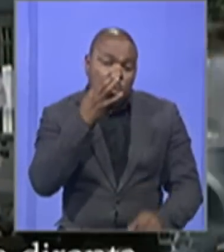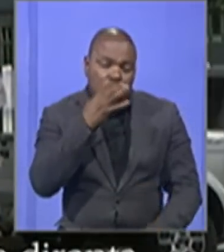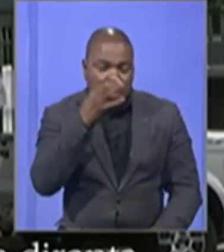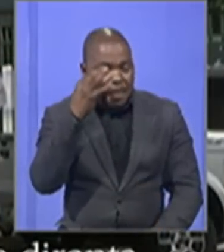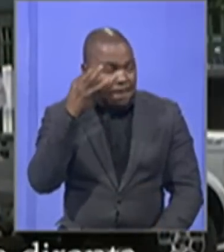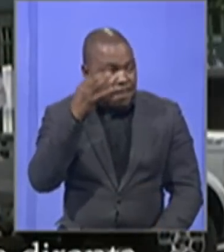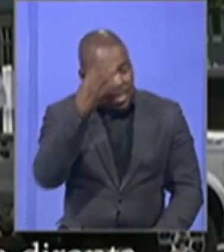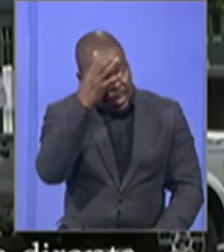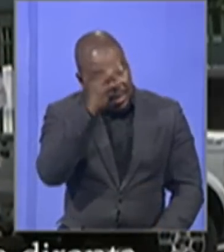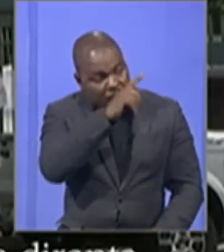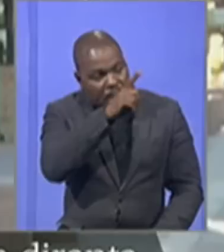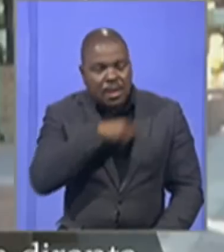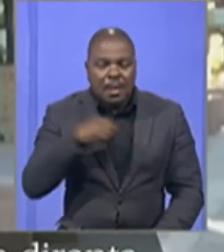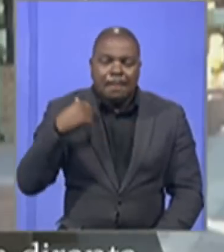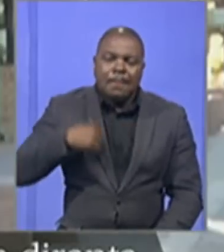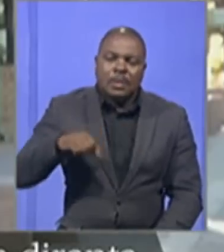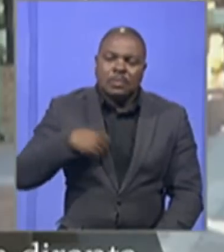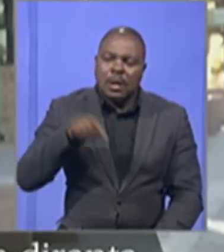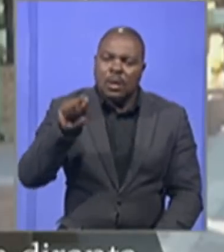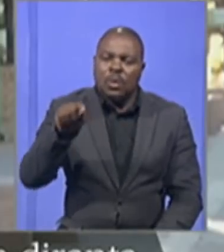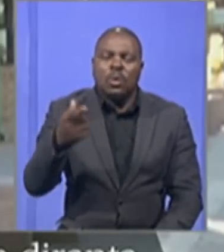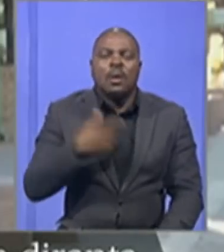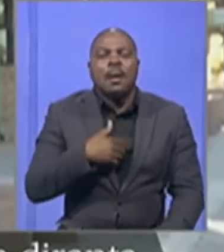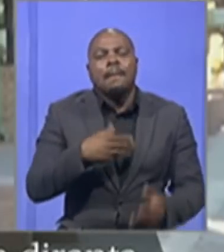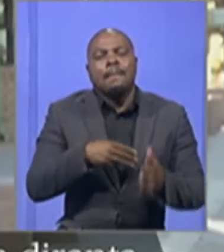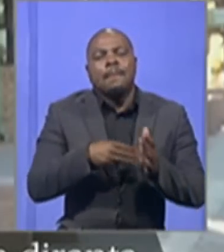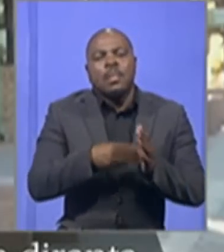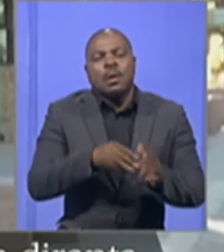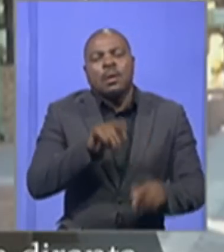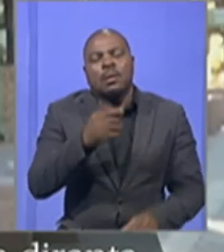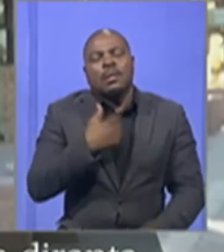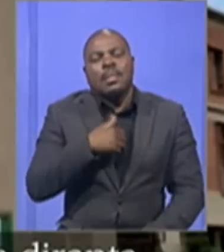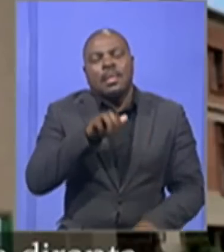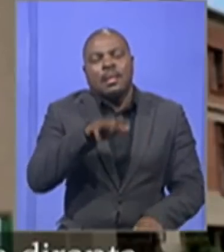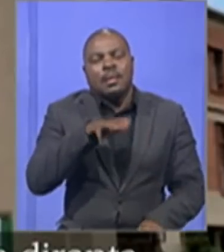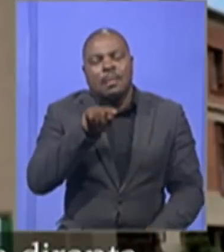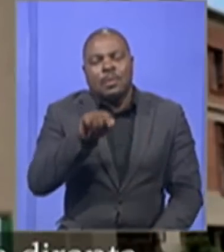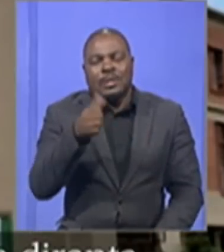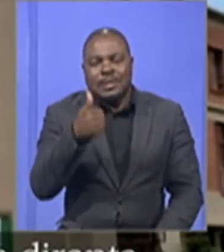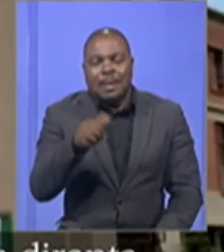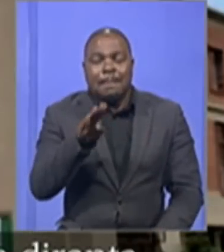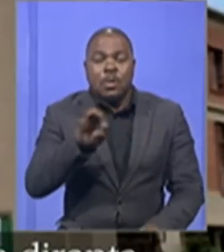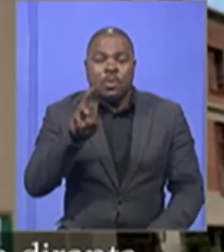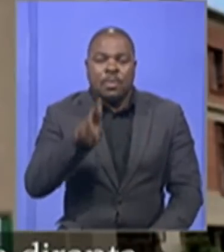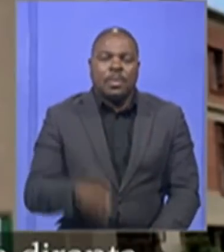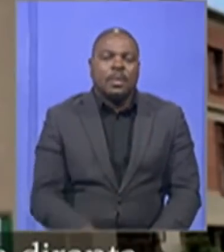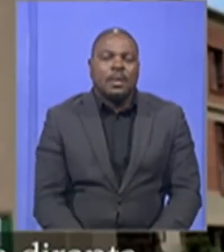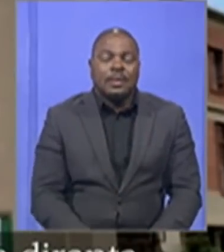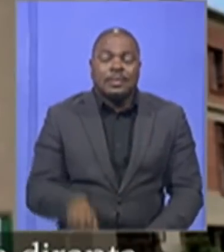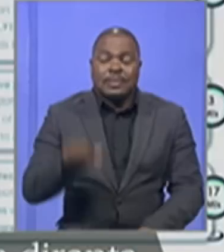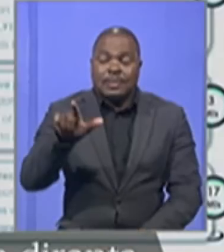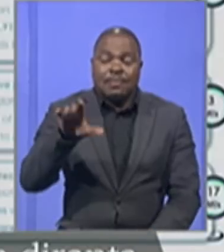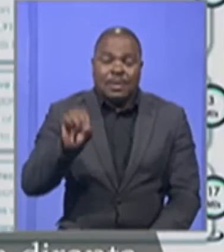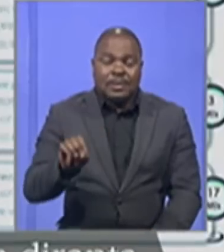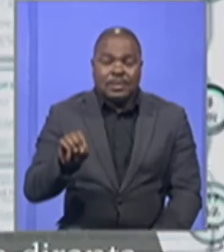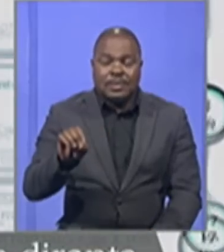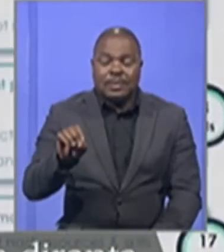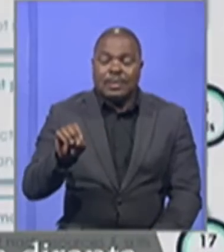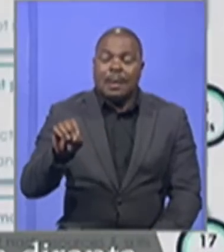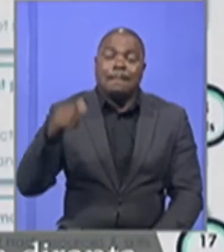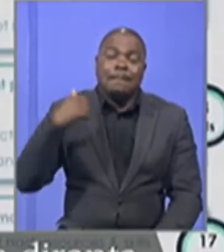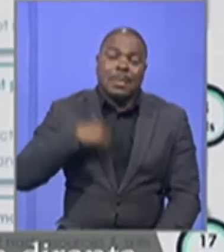bo masepala diranta tse dibilione tse 18.6. There are 70 municipalities,